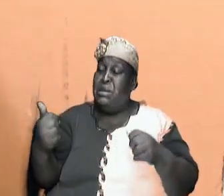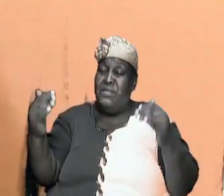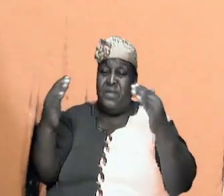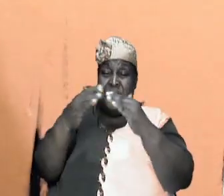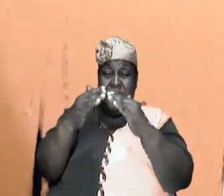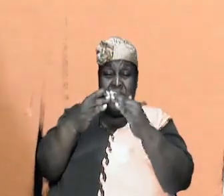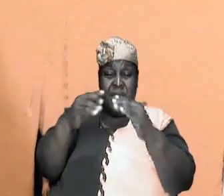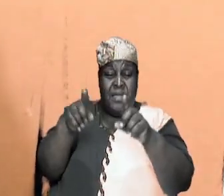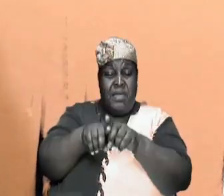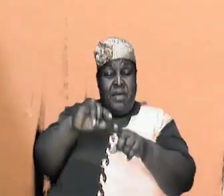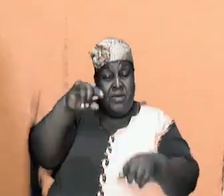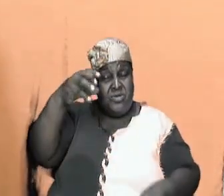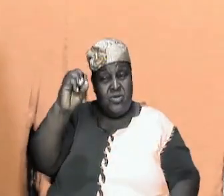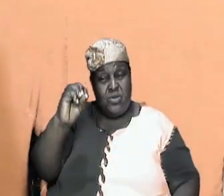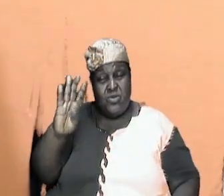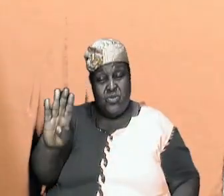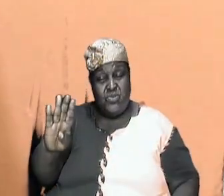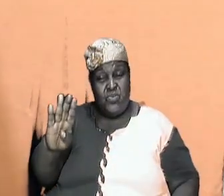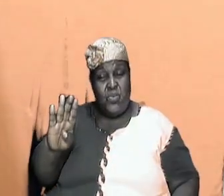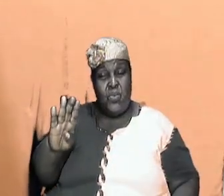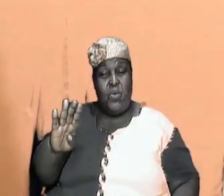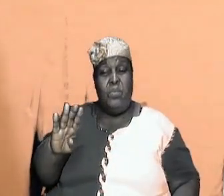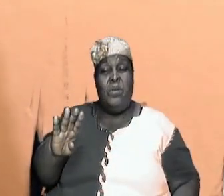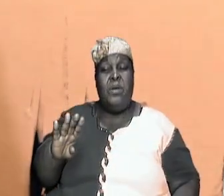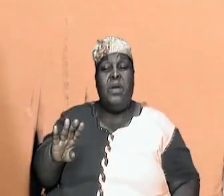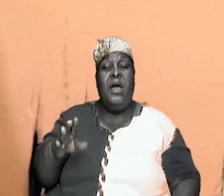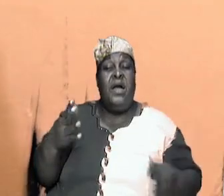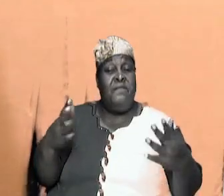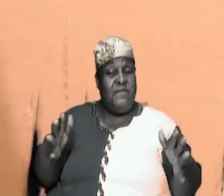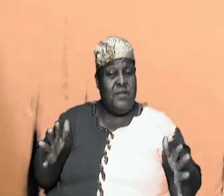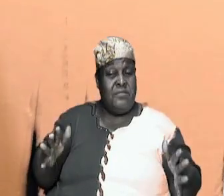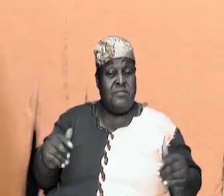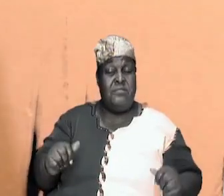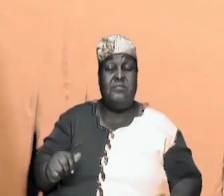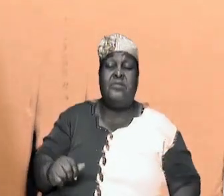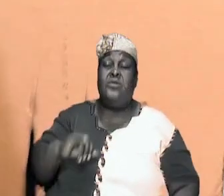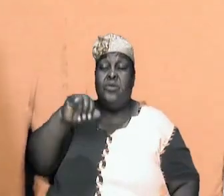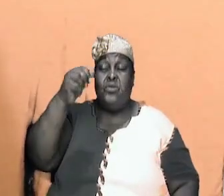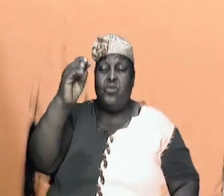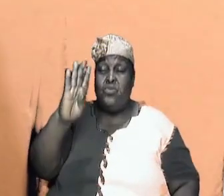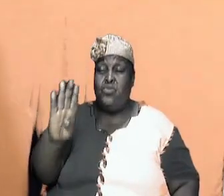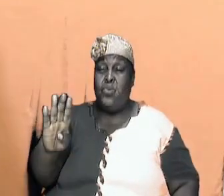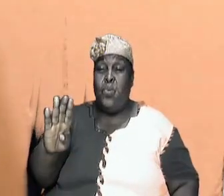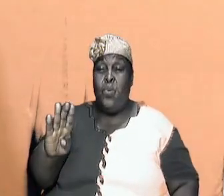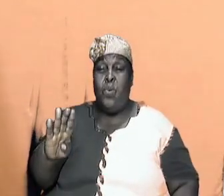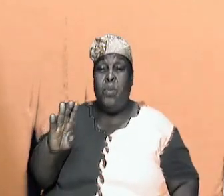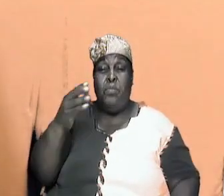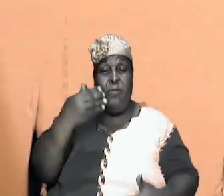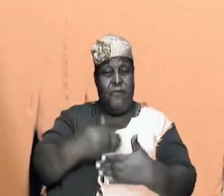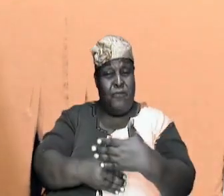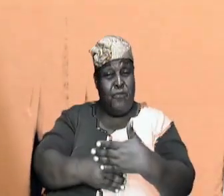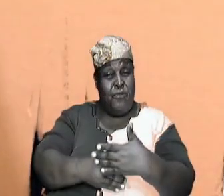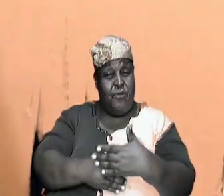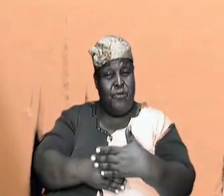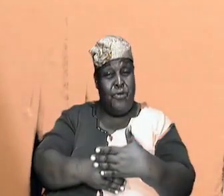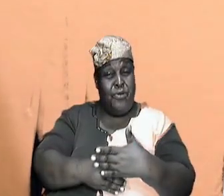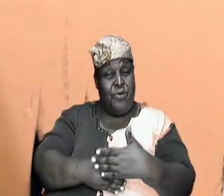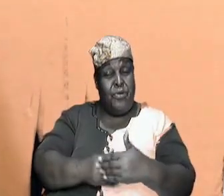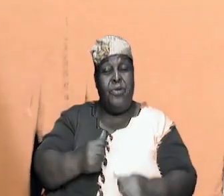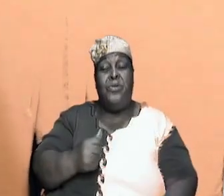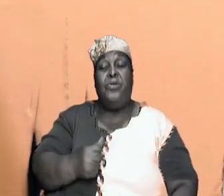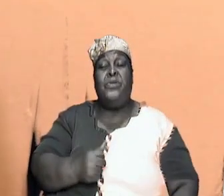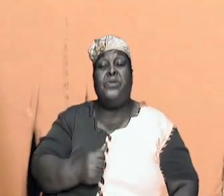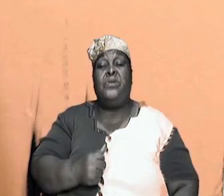as Job did, I want you to understand that Job, before